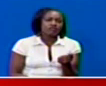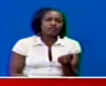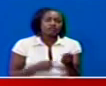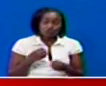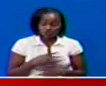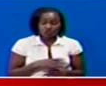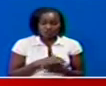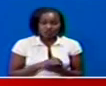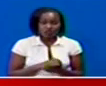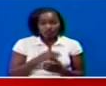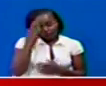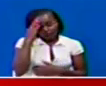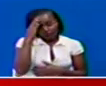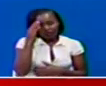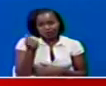And you know them.